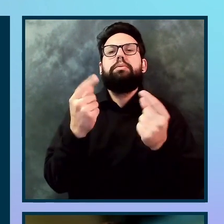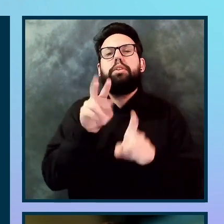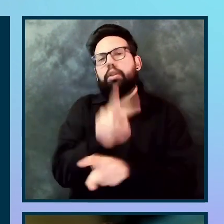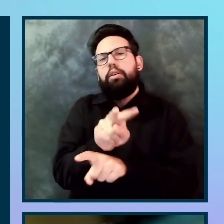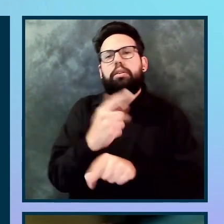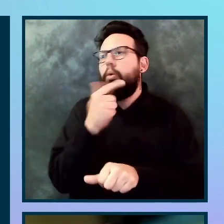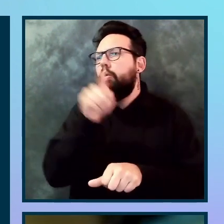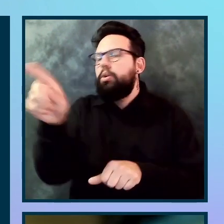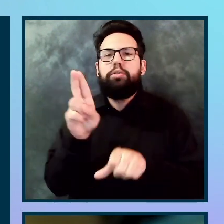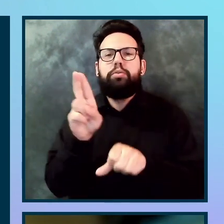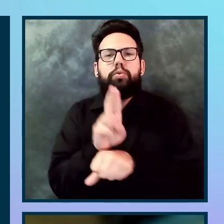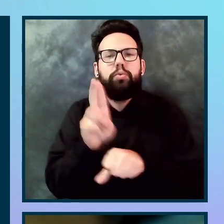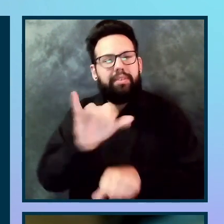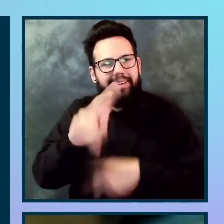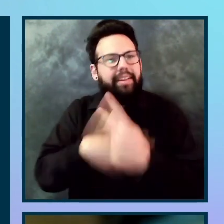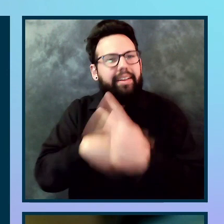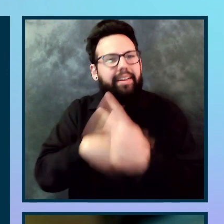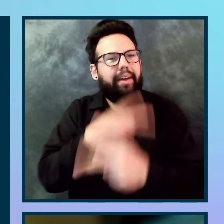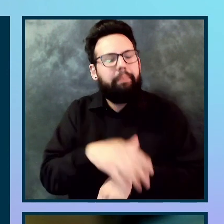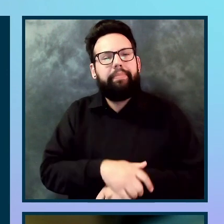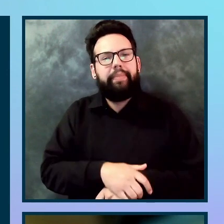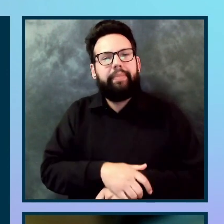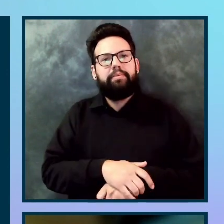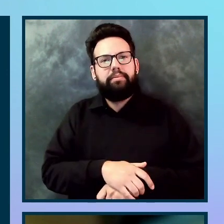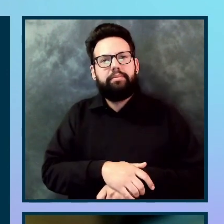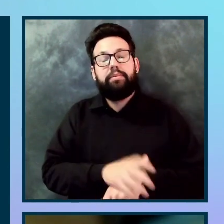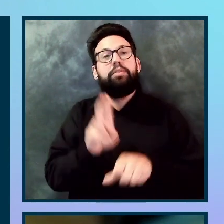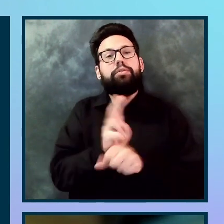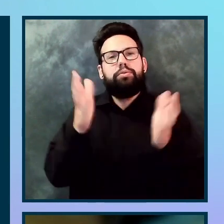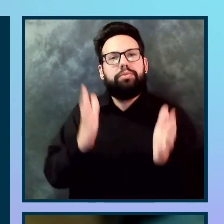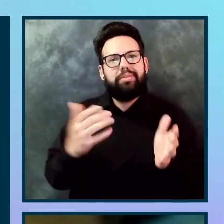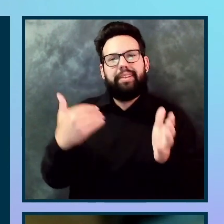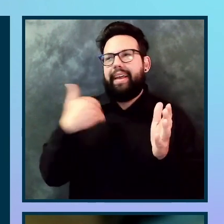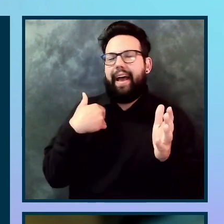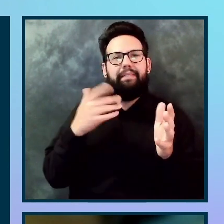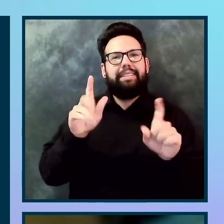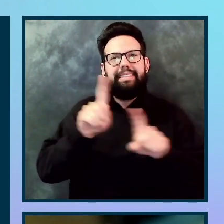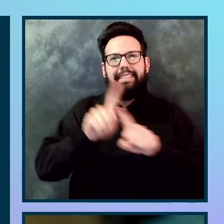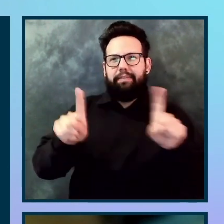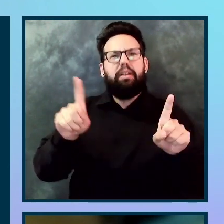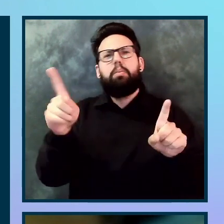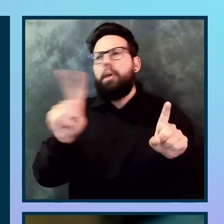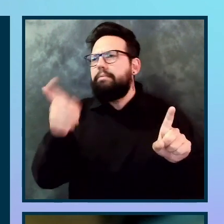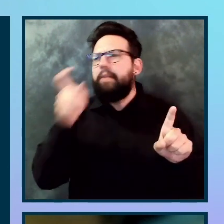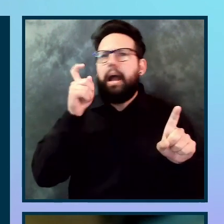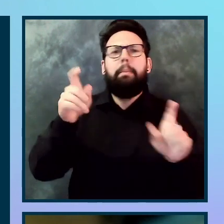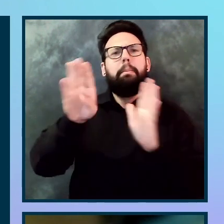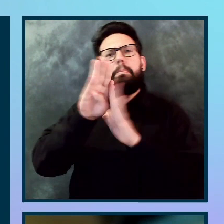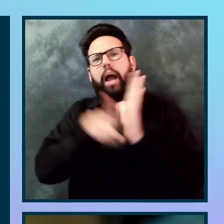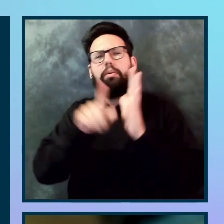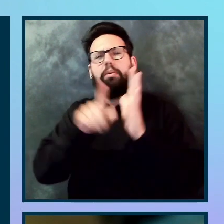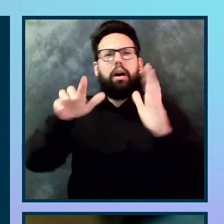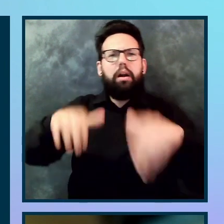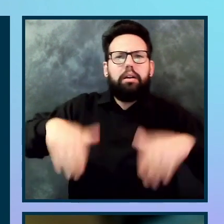users. So inside of our users, we have a variety of backgrounds. And one thing I want to point out is that